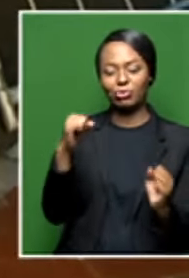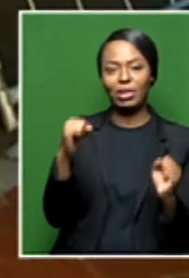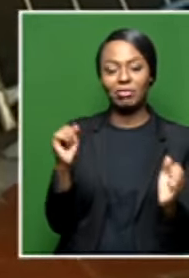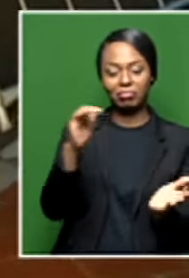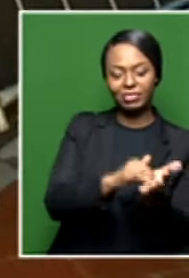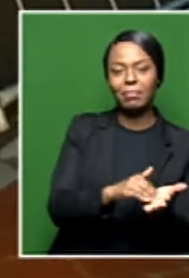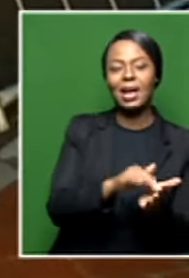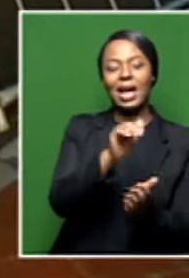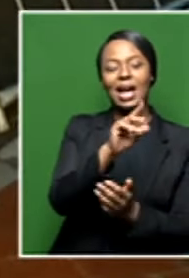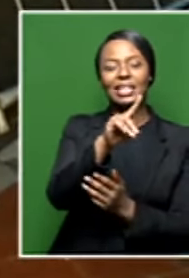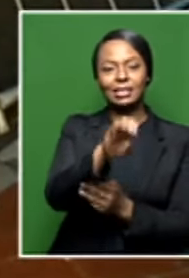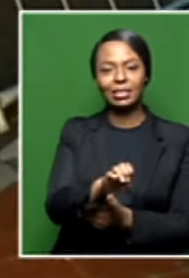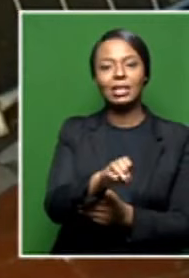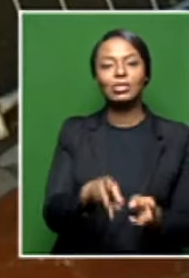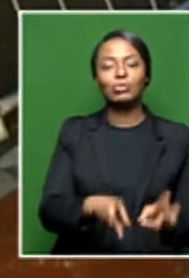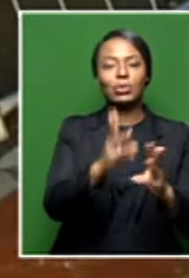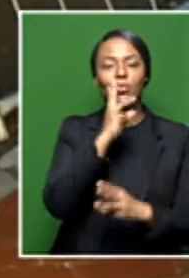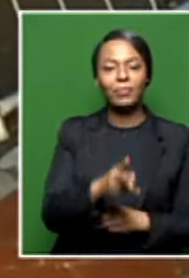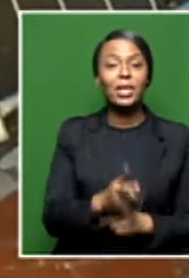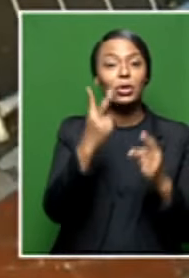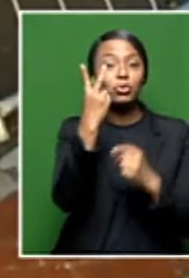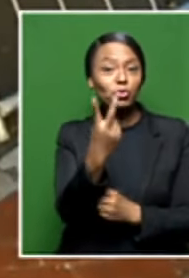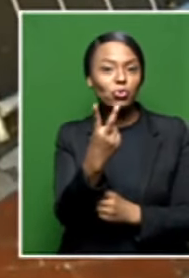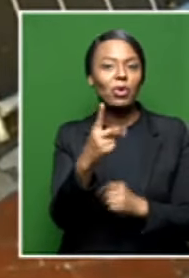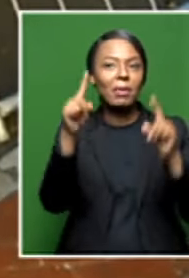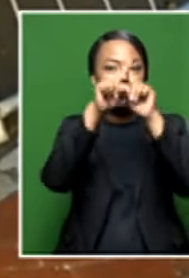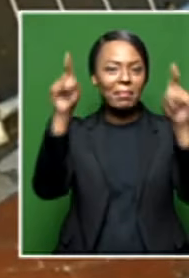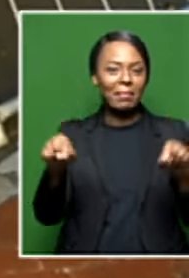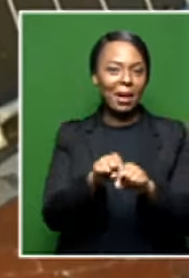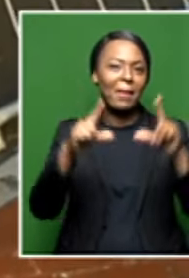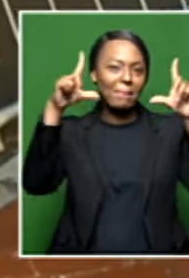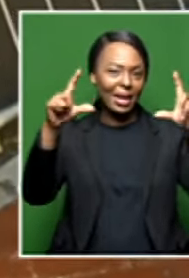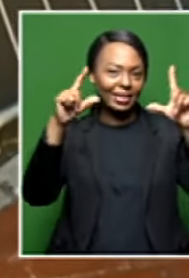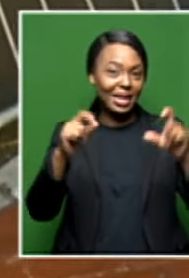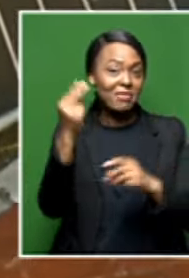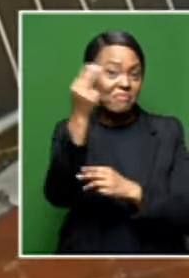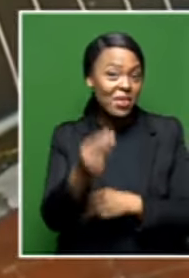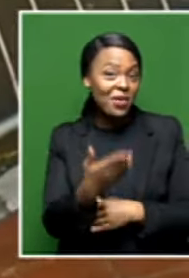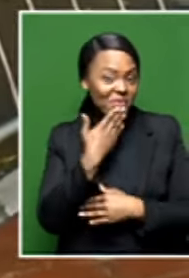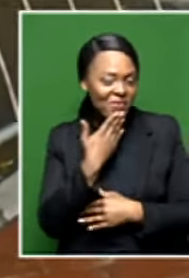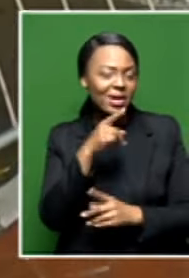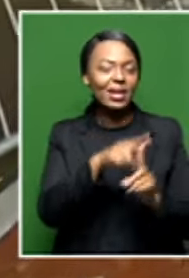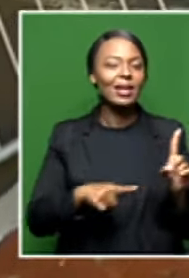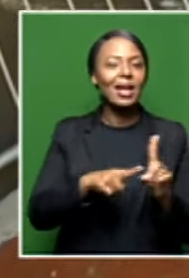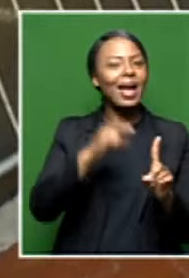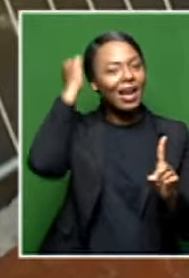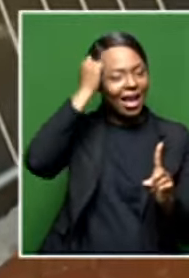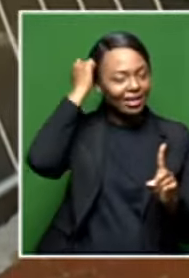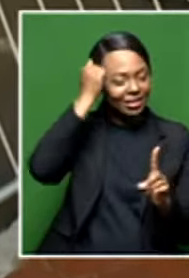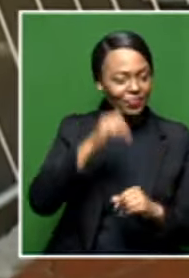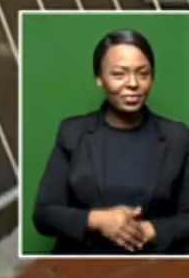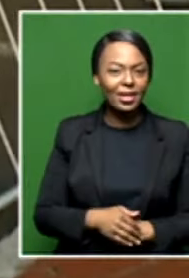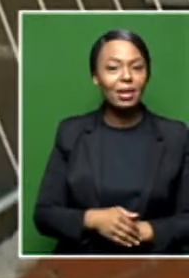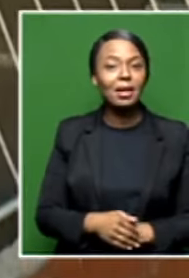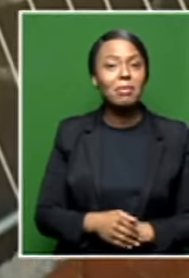on the screen at the moment are two paintings of the Arch done by Rasta, and he, along with a number of other